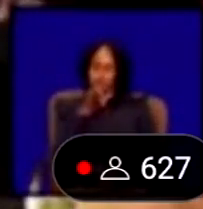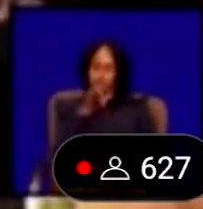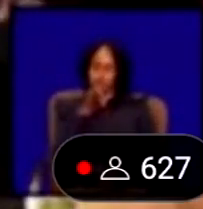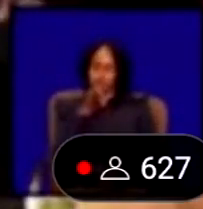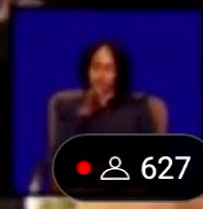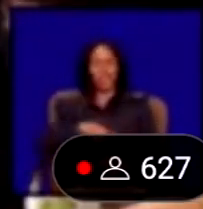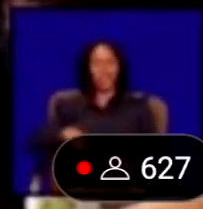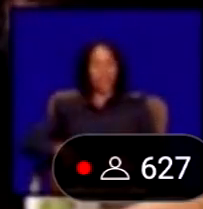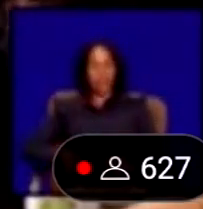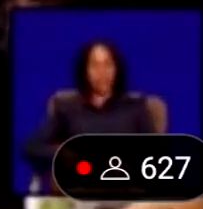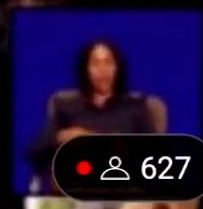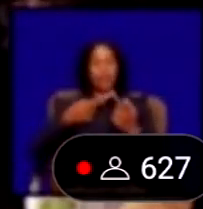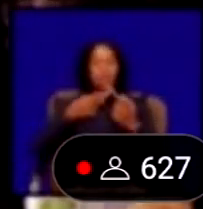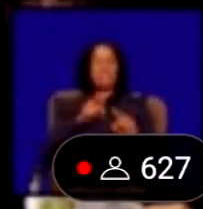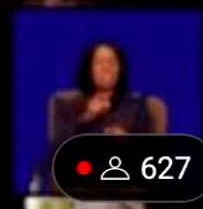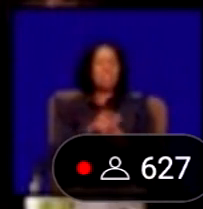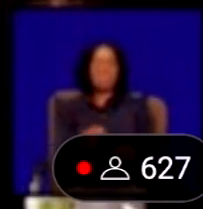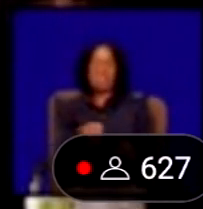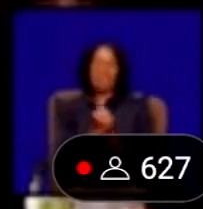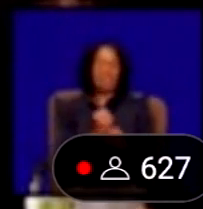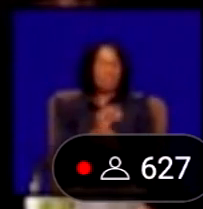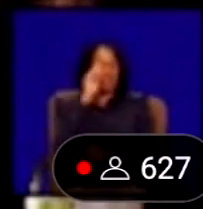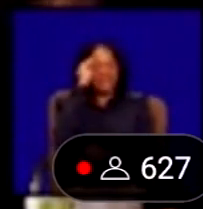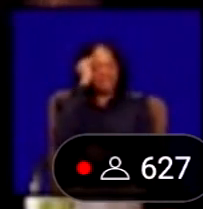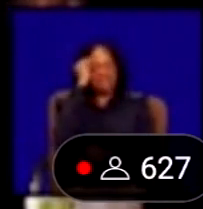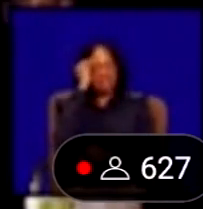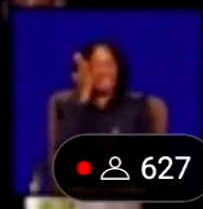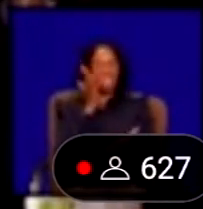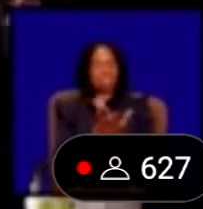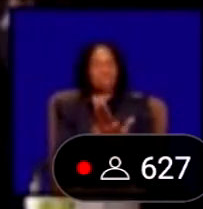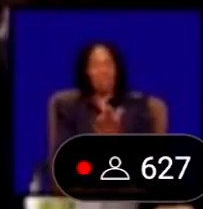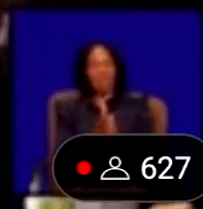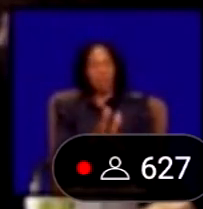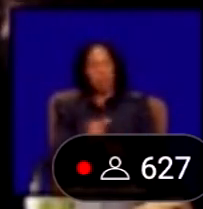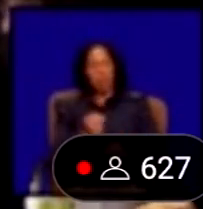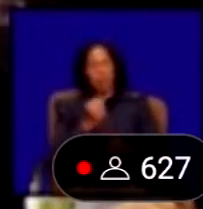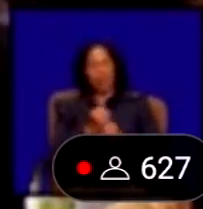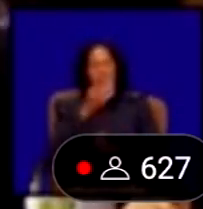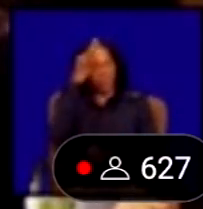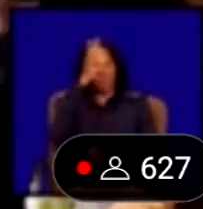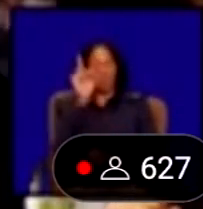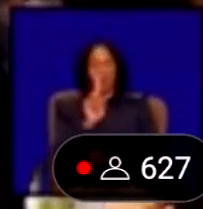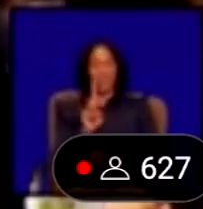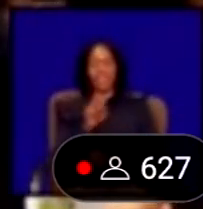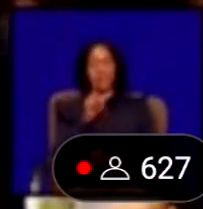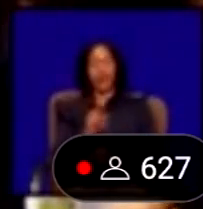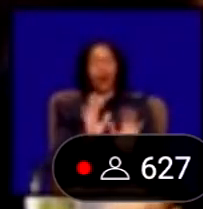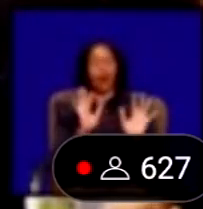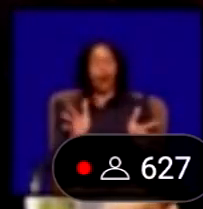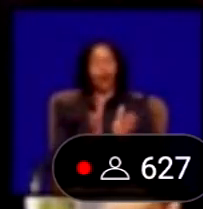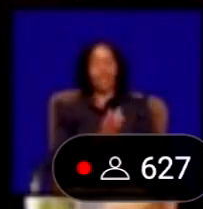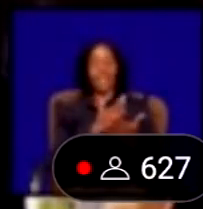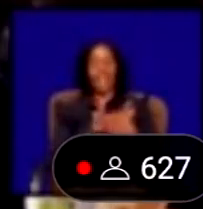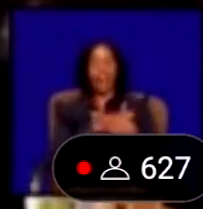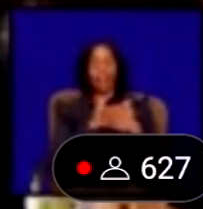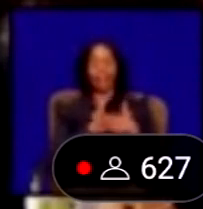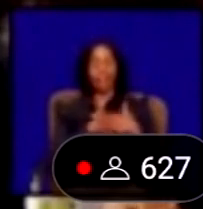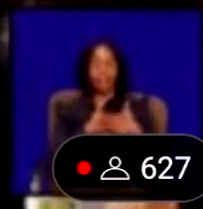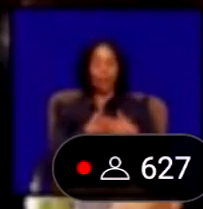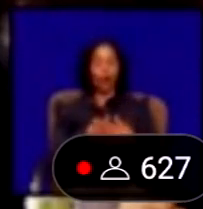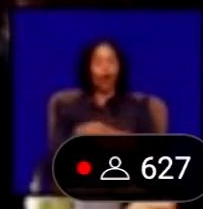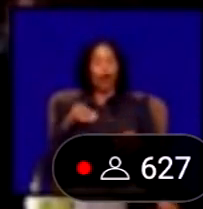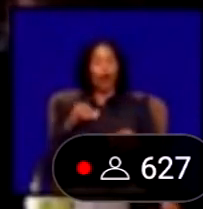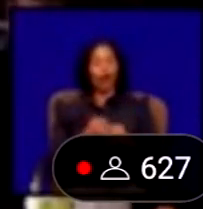been interested in the actual work of governing. You are simply in love with the concept of being Mr.